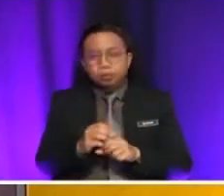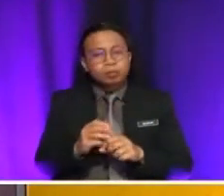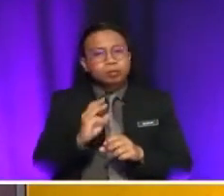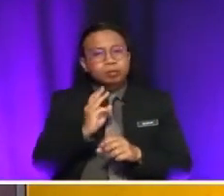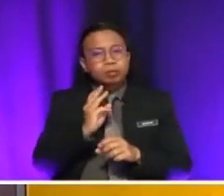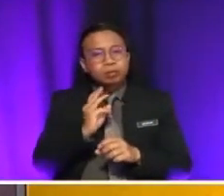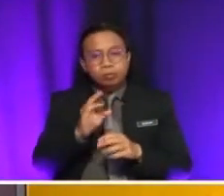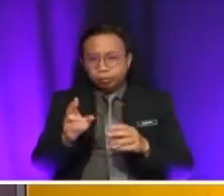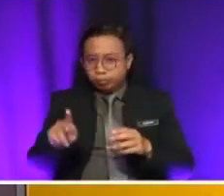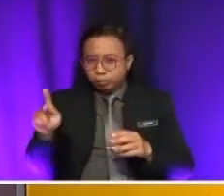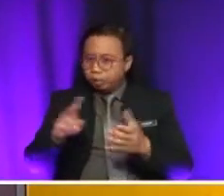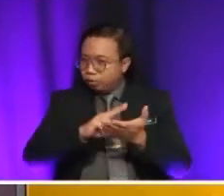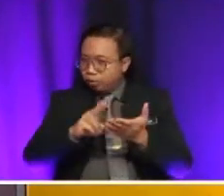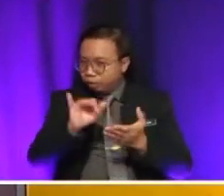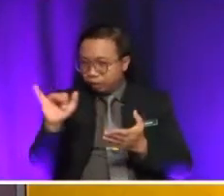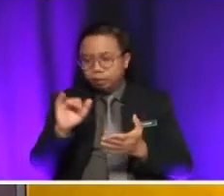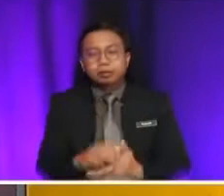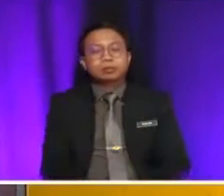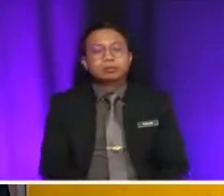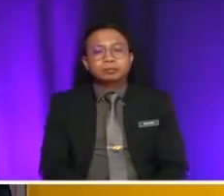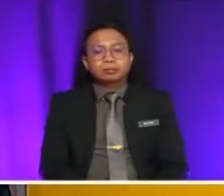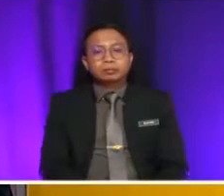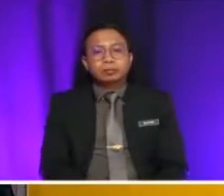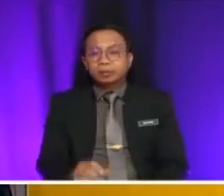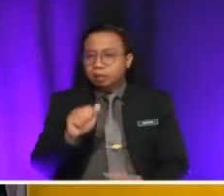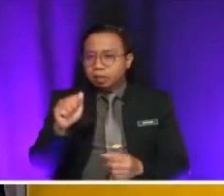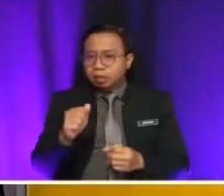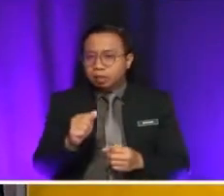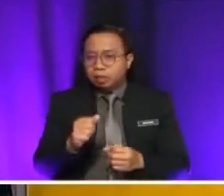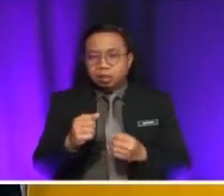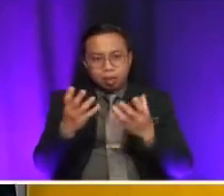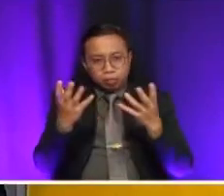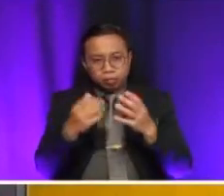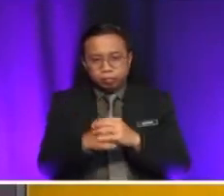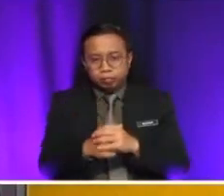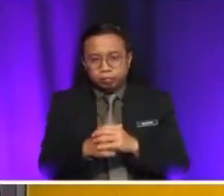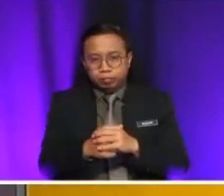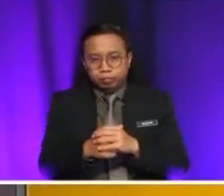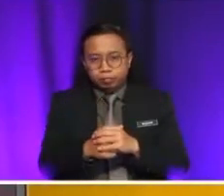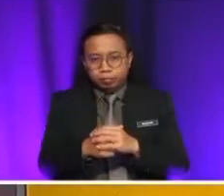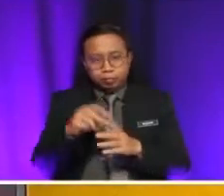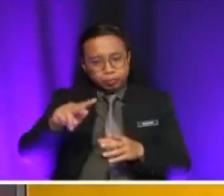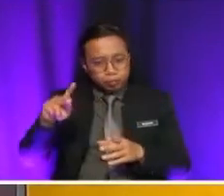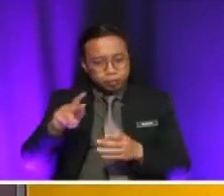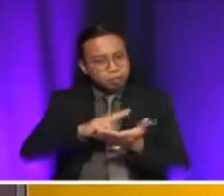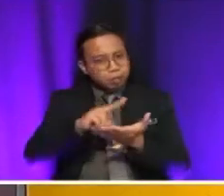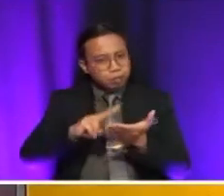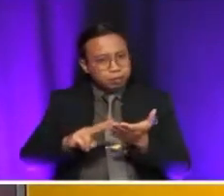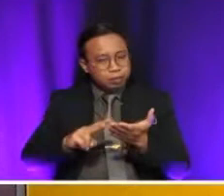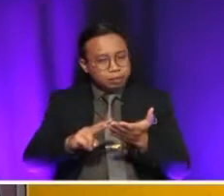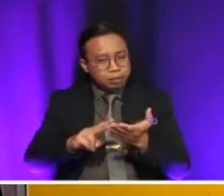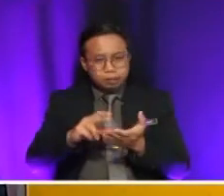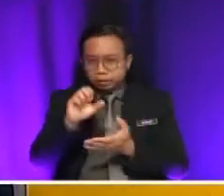reading now. So we save the reading aloud, we put it aside. So the pupils will just read, skim and scan